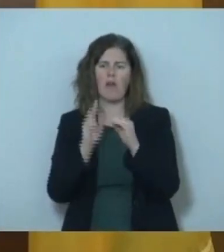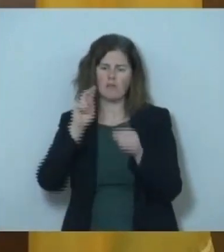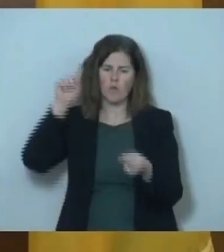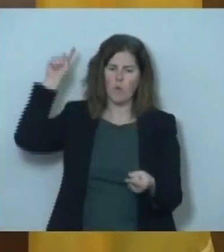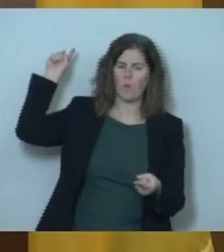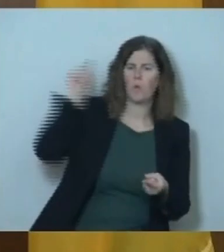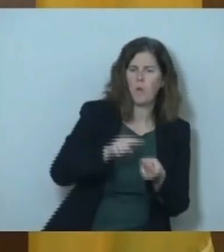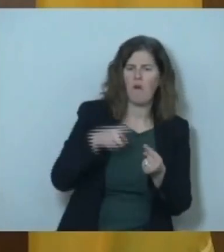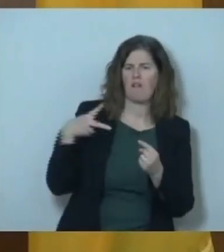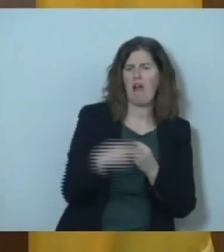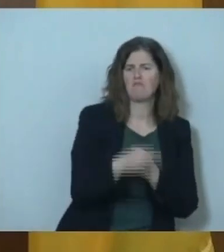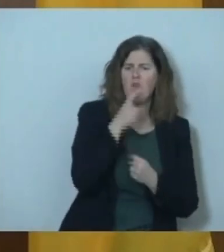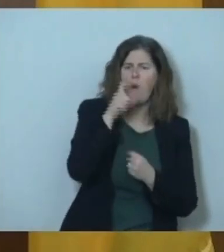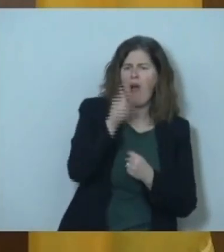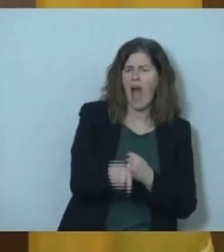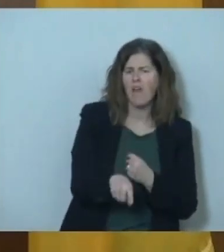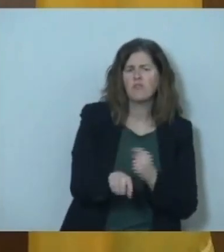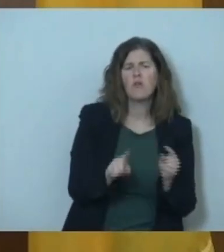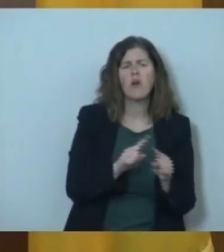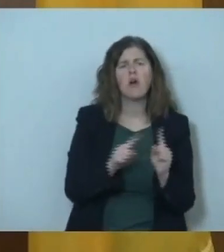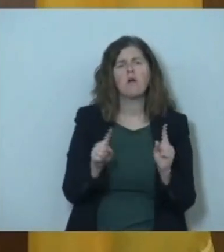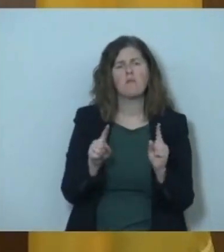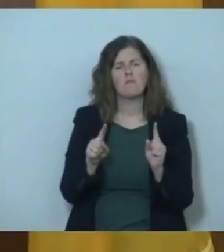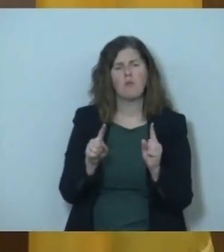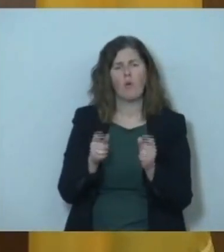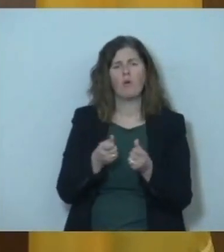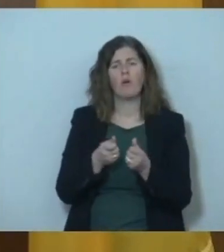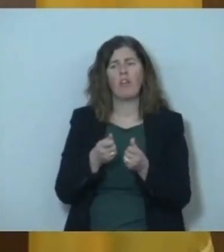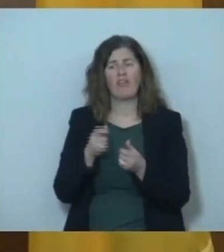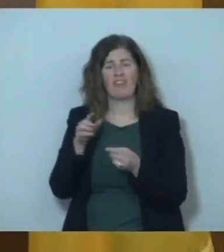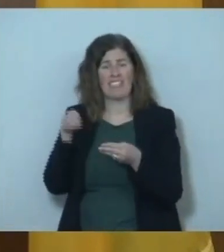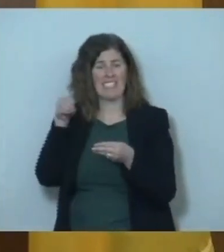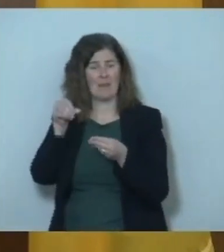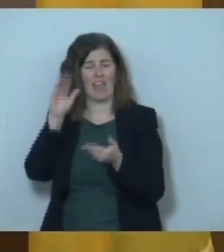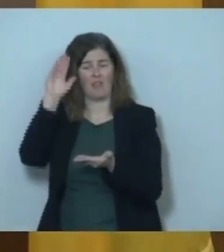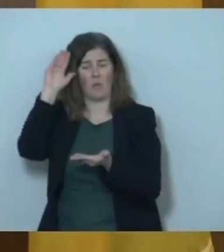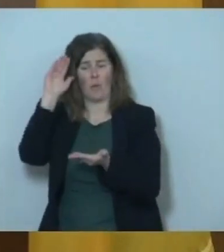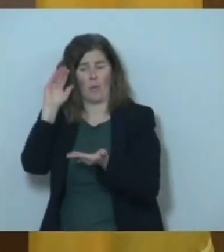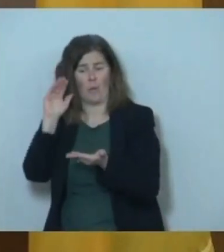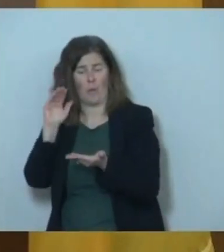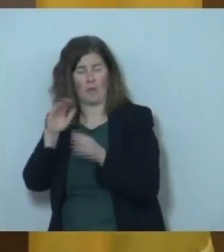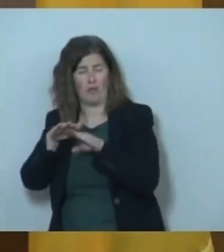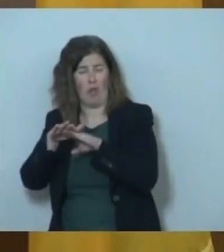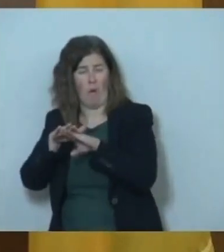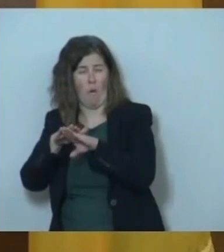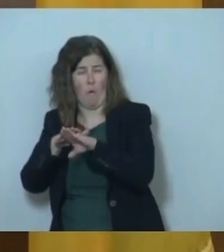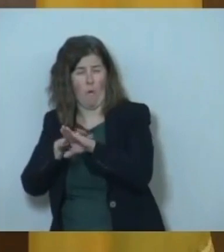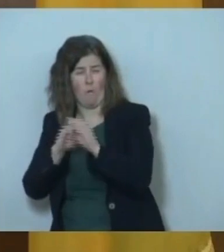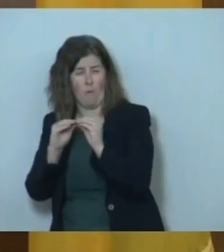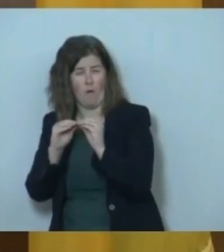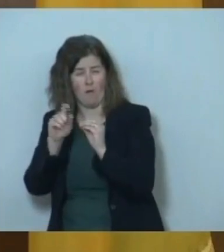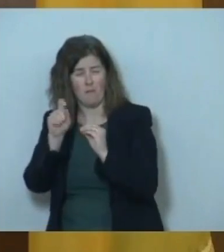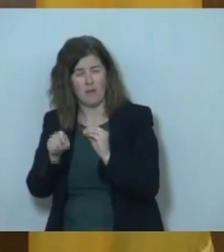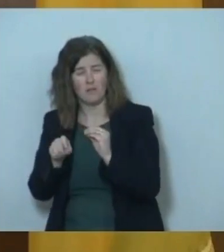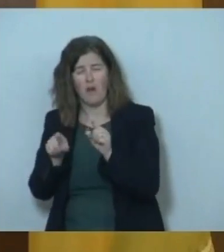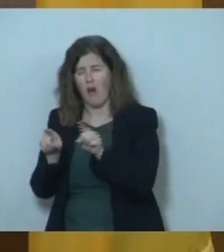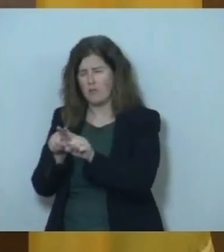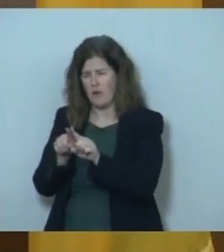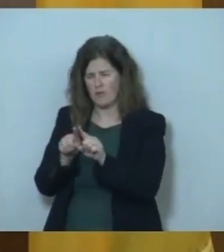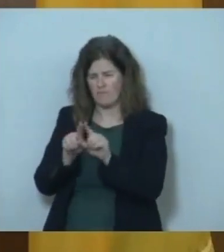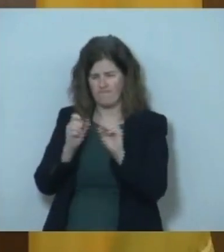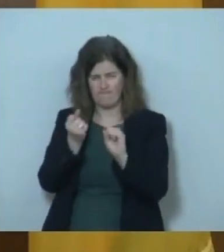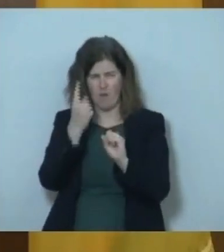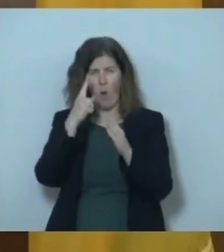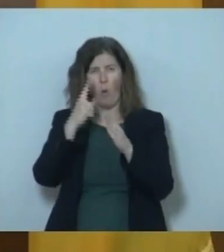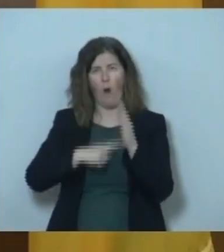cuts. But we're going to have to slow spending, and we're going to have to be clear about what we think is also coming from